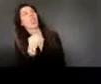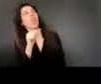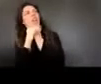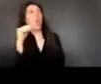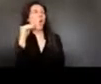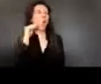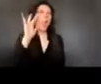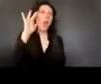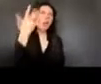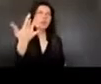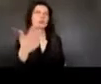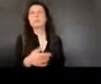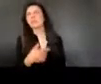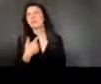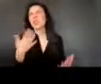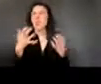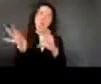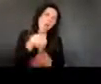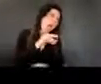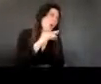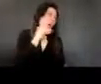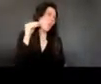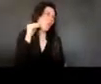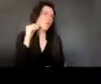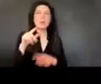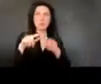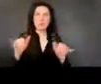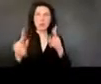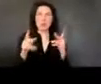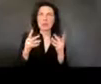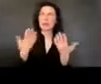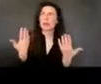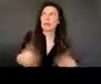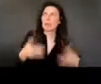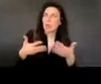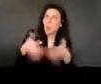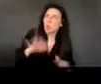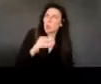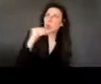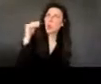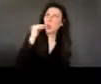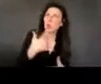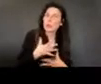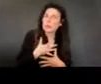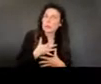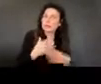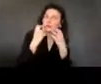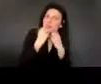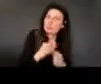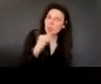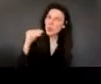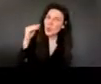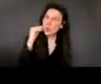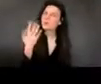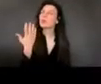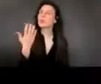layer of people losing homes. So it's this kind of domestic space becomes really relevant